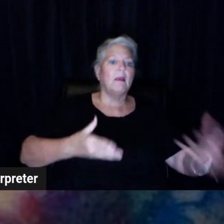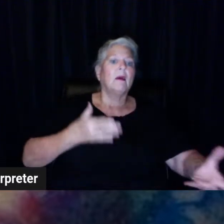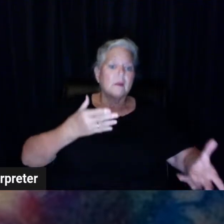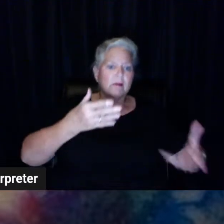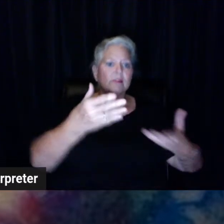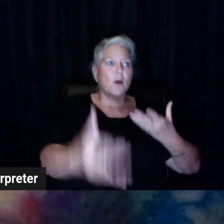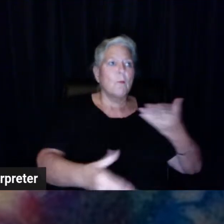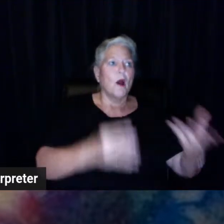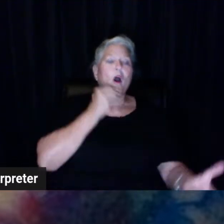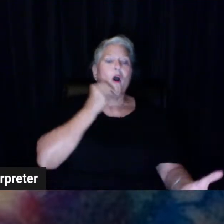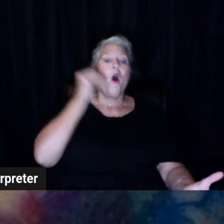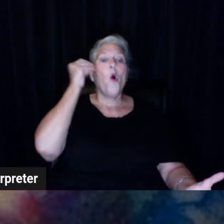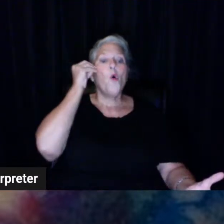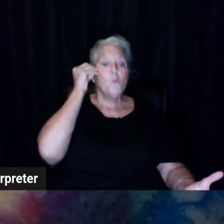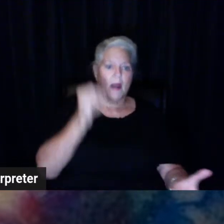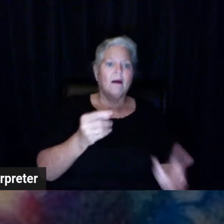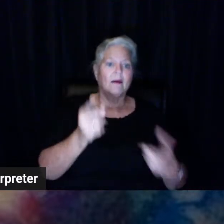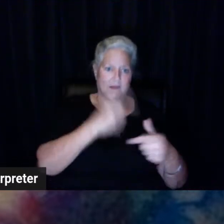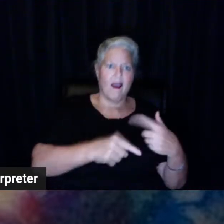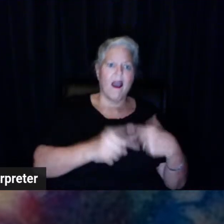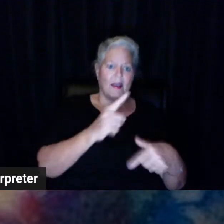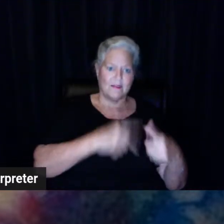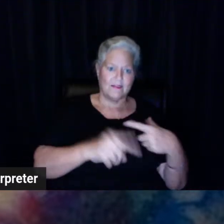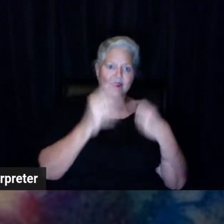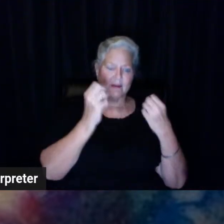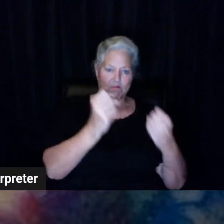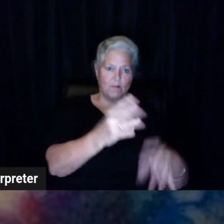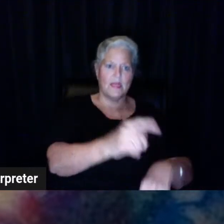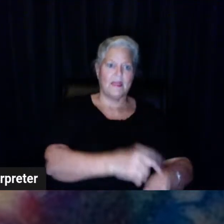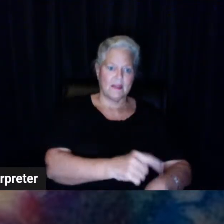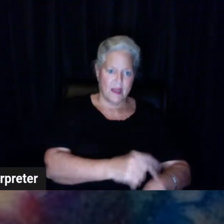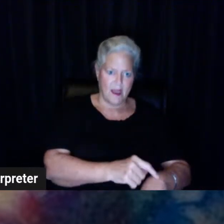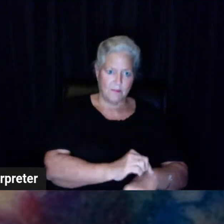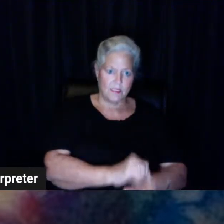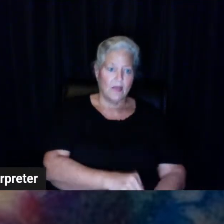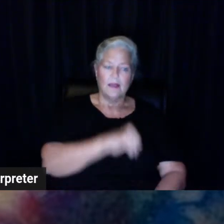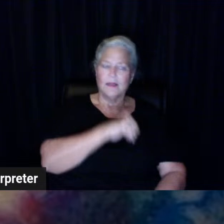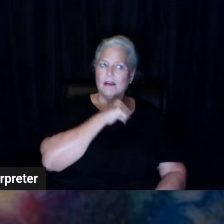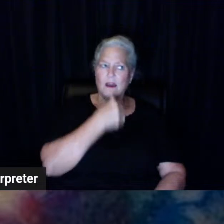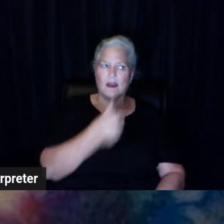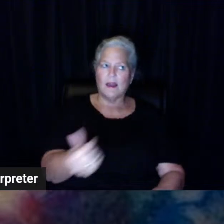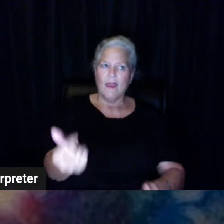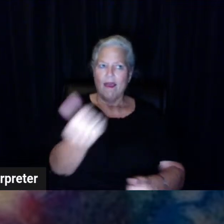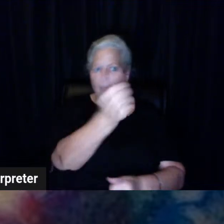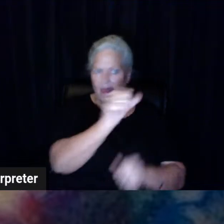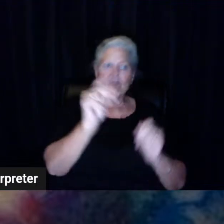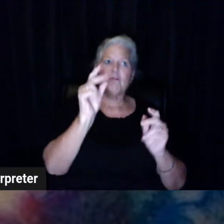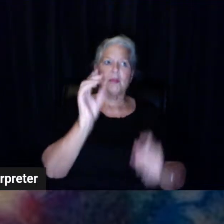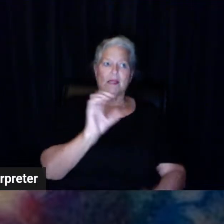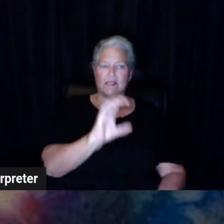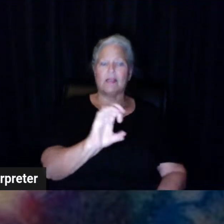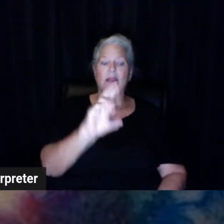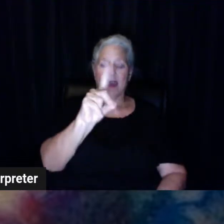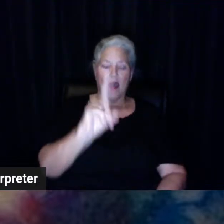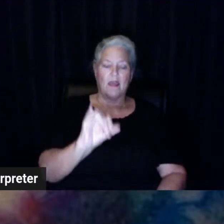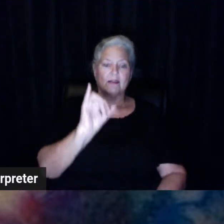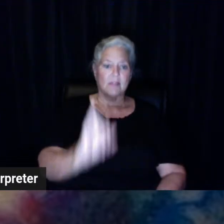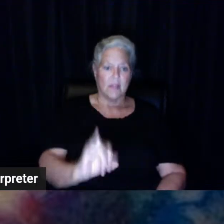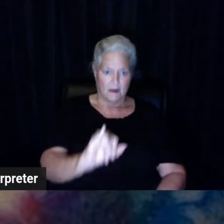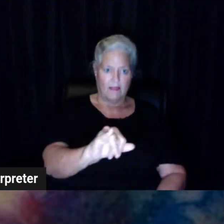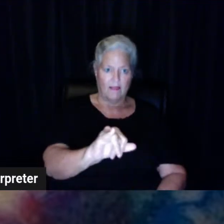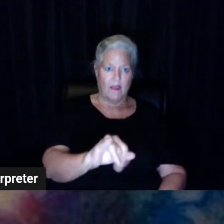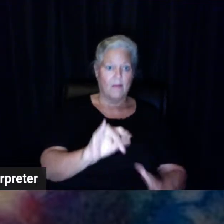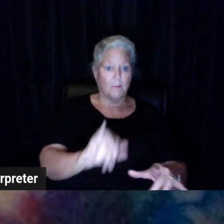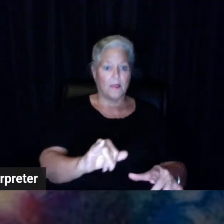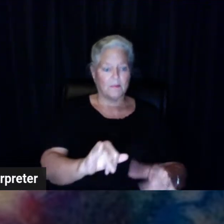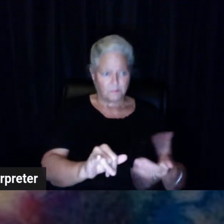maybe some home signs many times. Now, not every CDI is